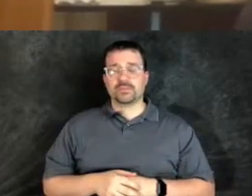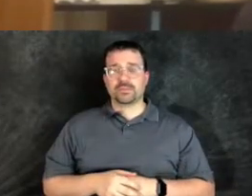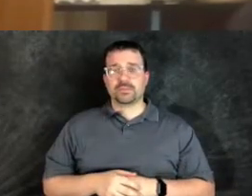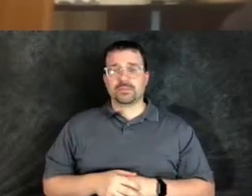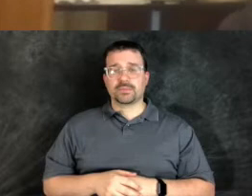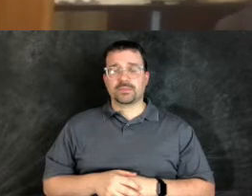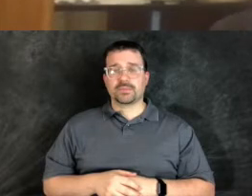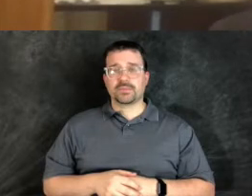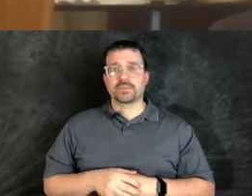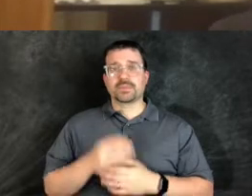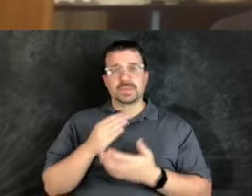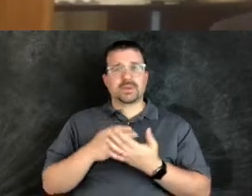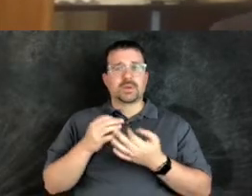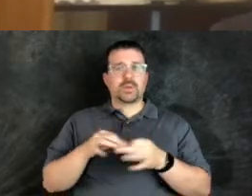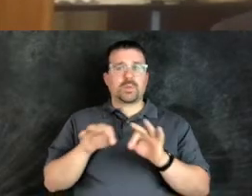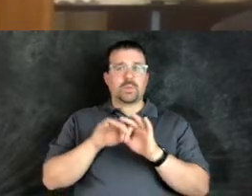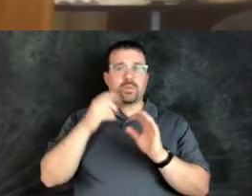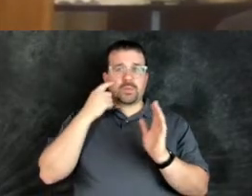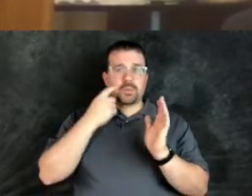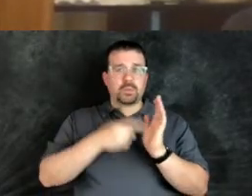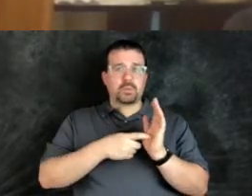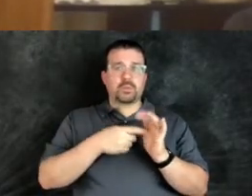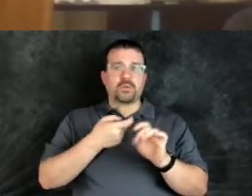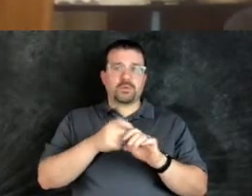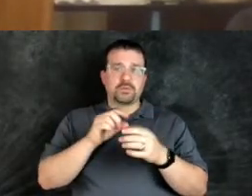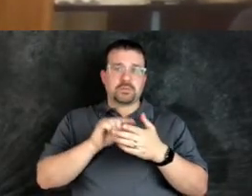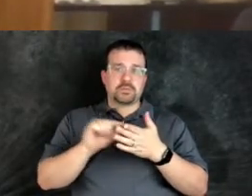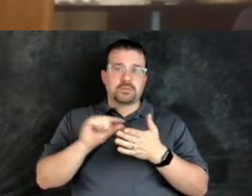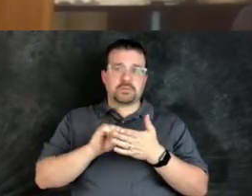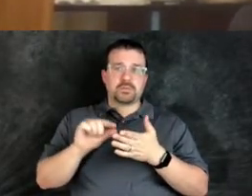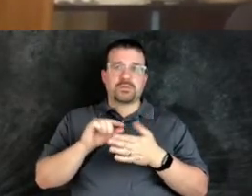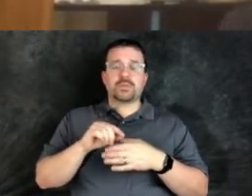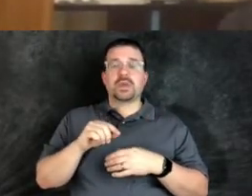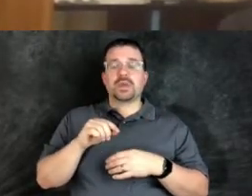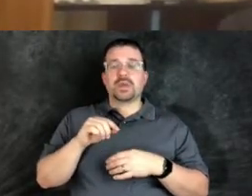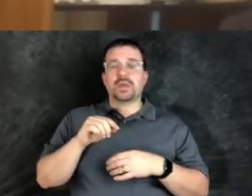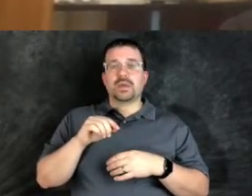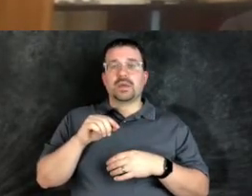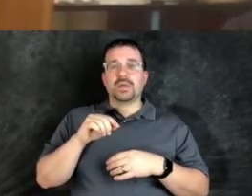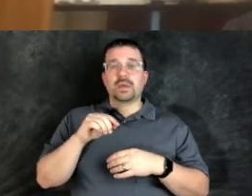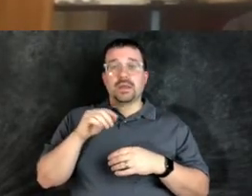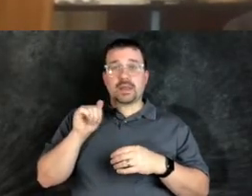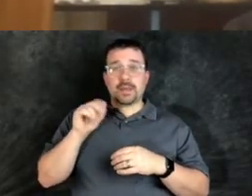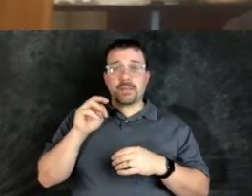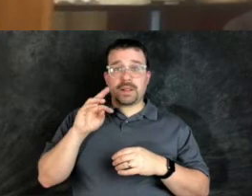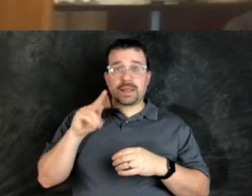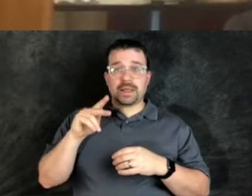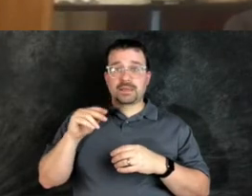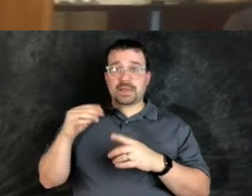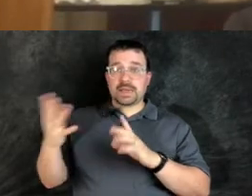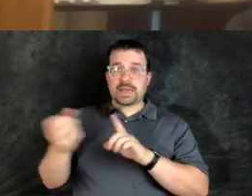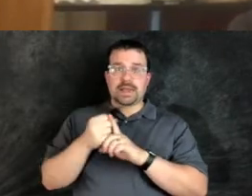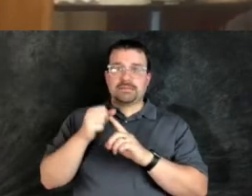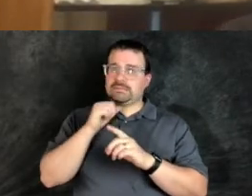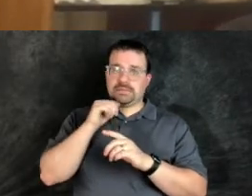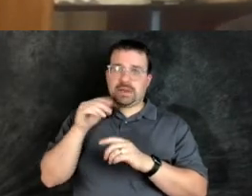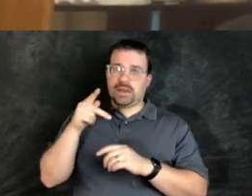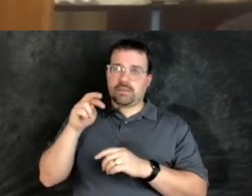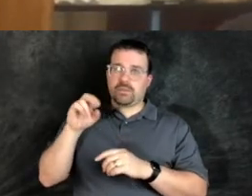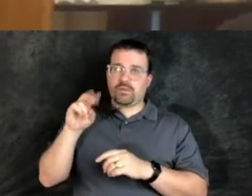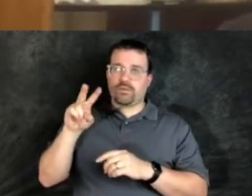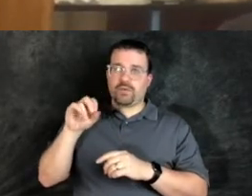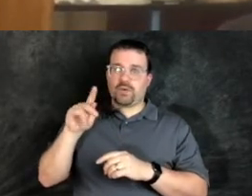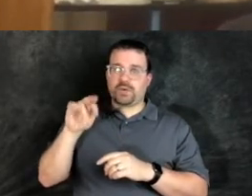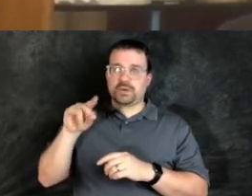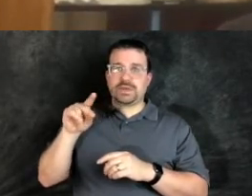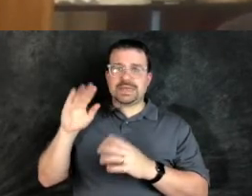Now, here's some key observations from the text. First, Amalek's attack is unprovoked. The attack seems to come